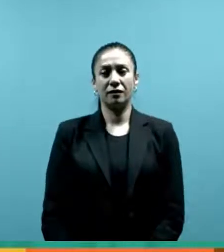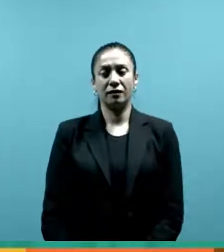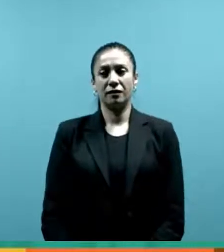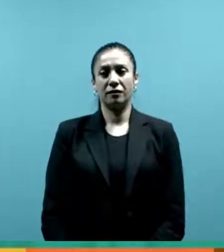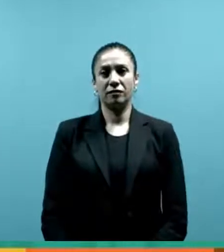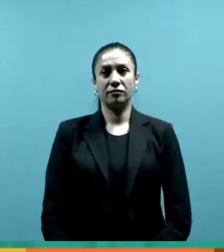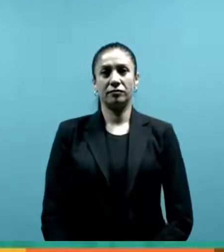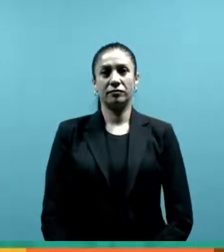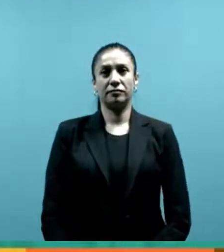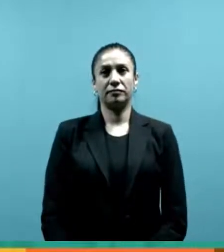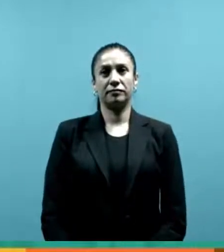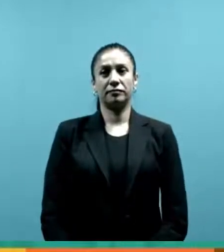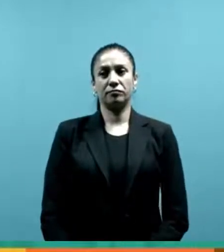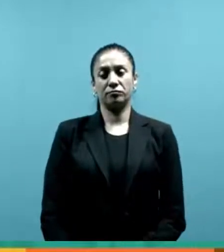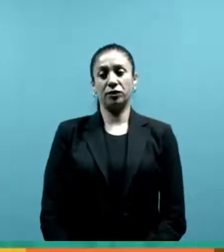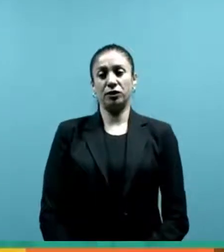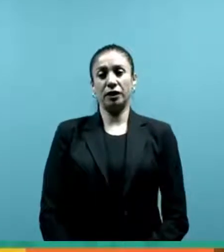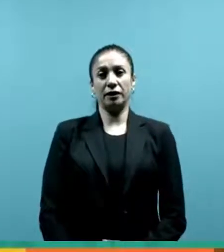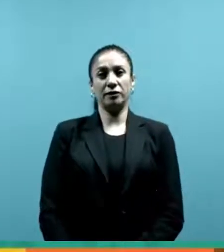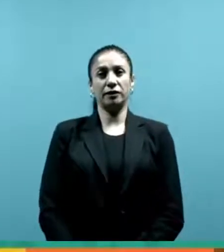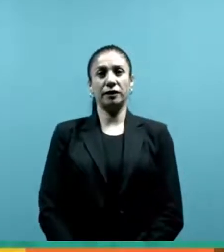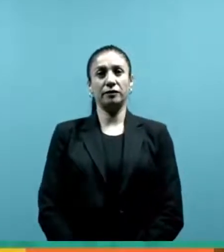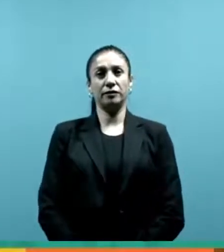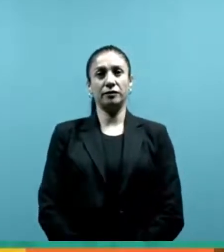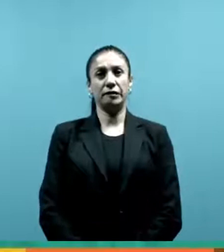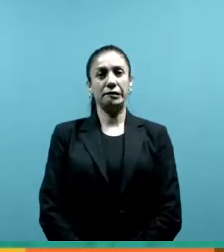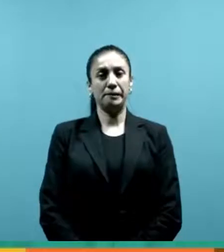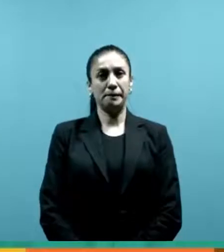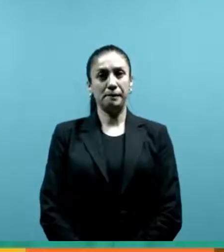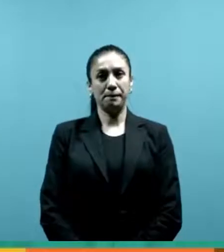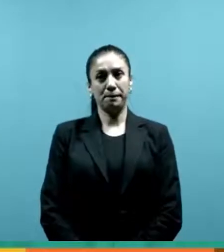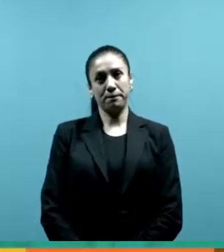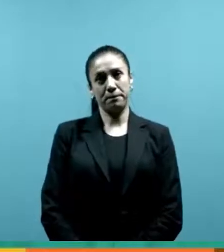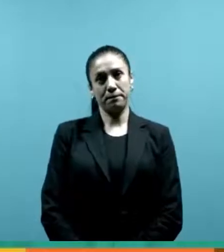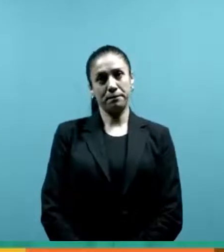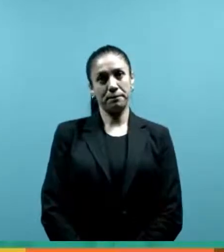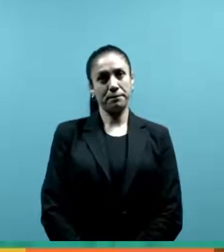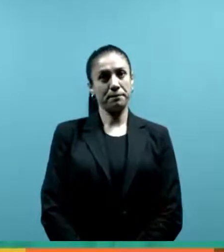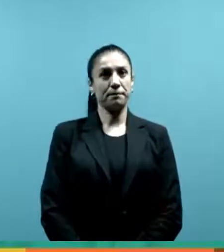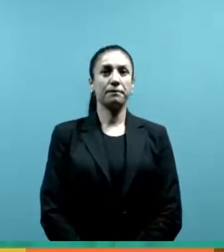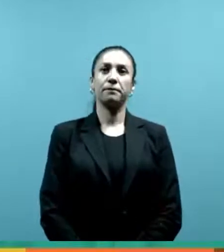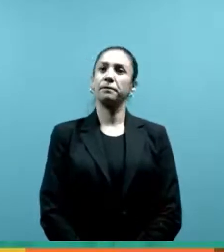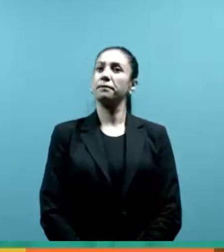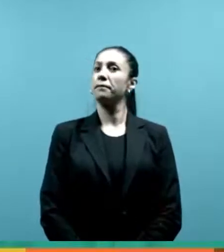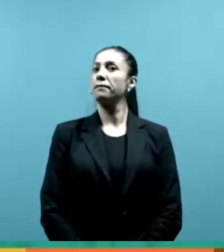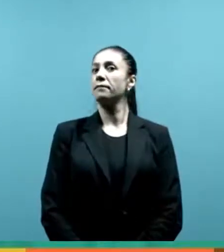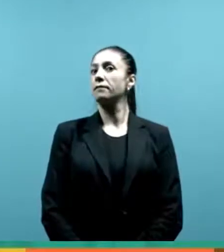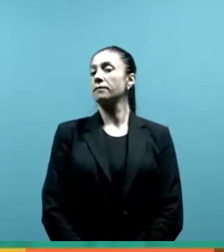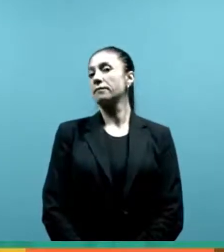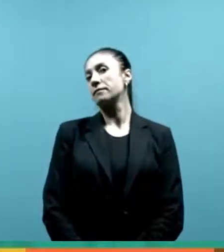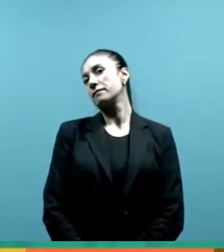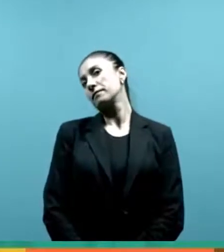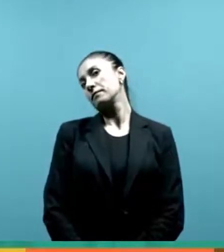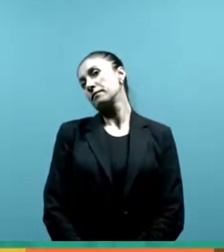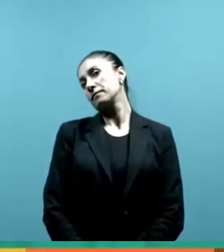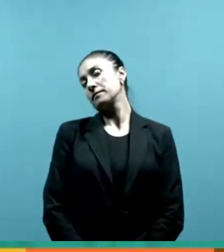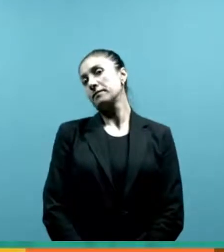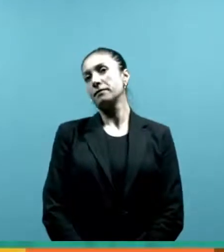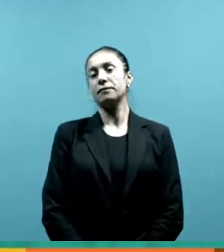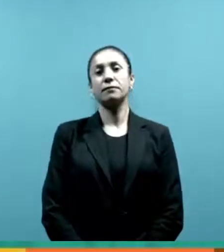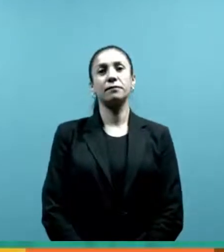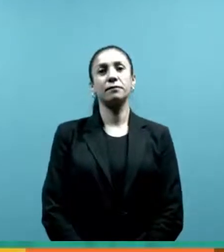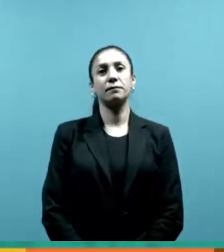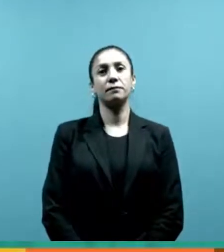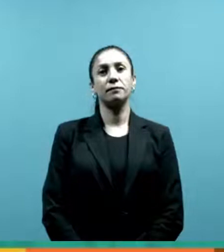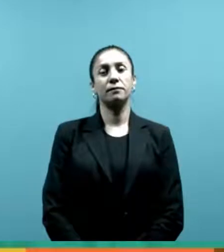individual, and then it allows this relation, and then in this the story of individuals, you can